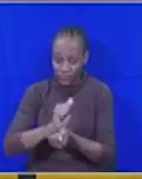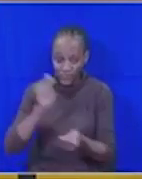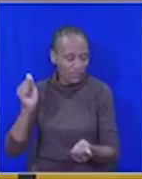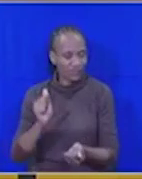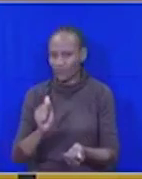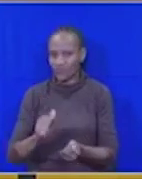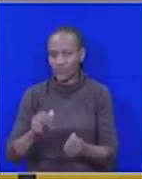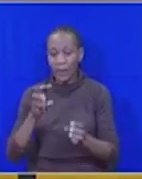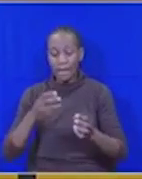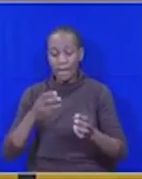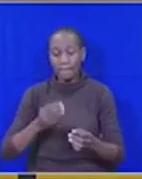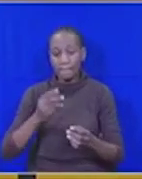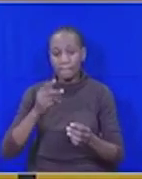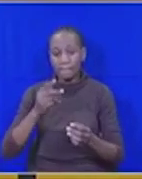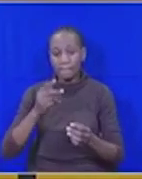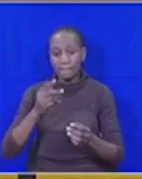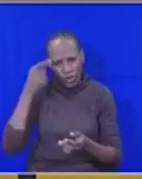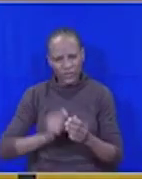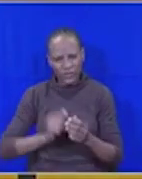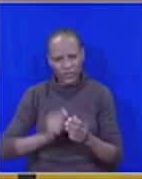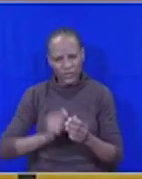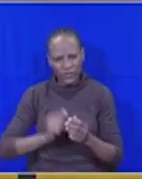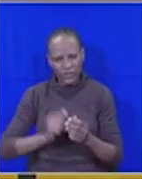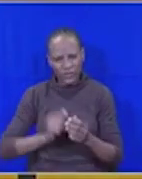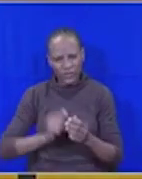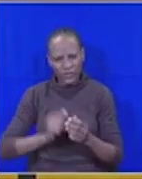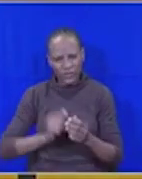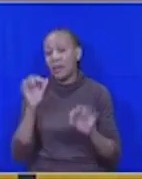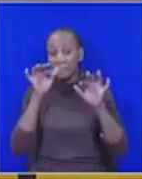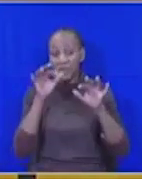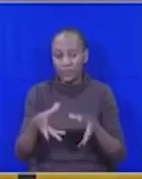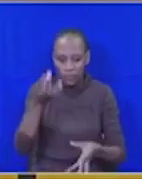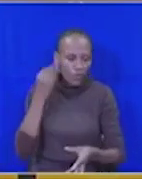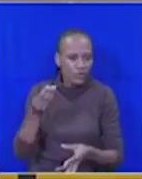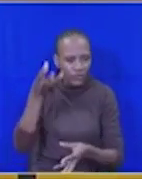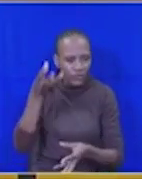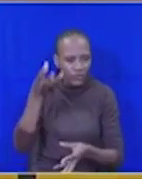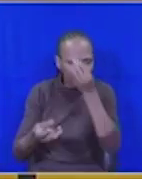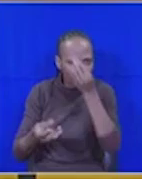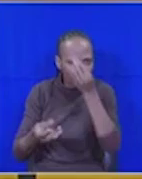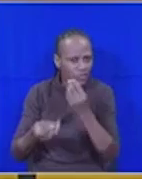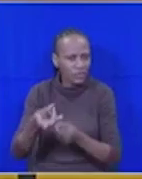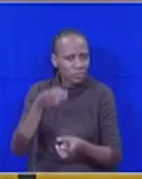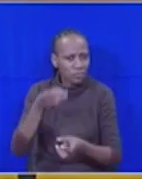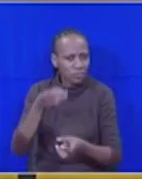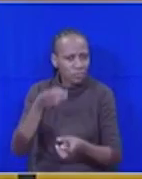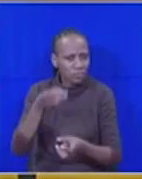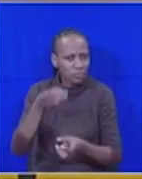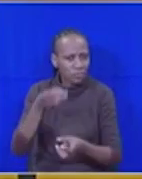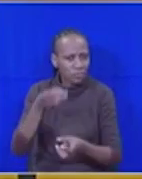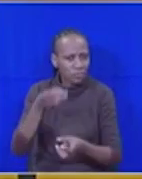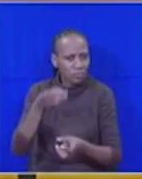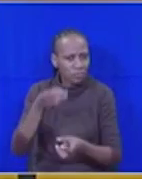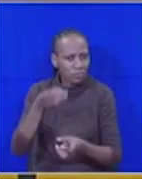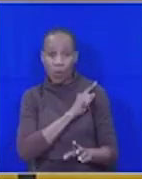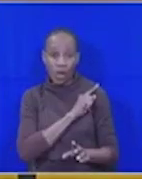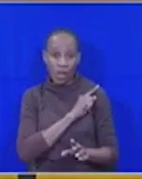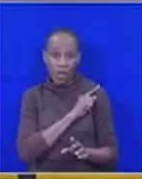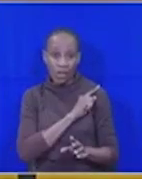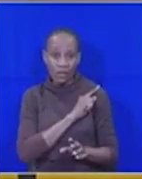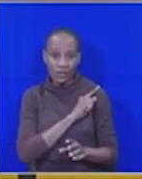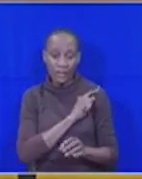press, freedom of thought, and the right to receive and impart information severely compromised. All this in the name of